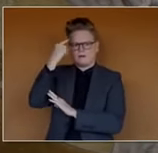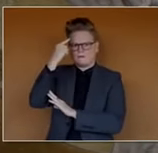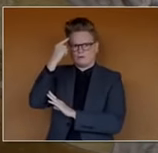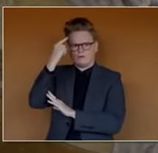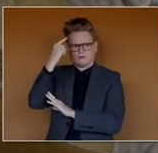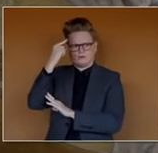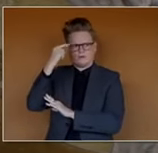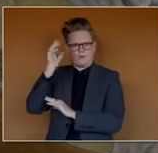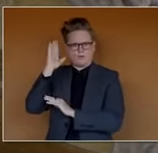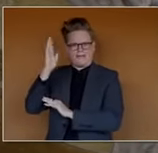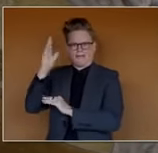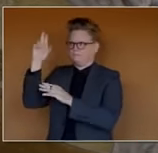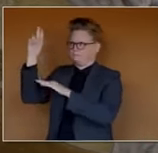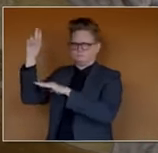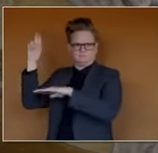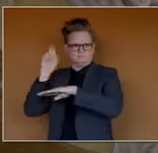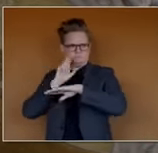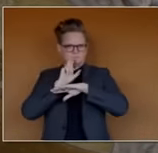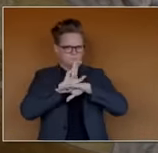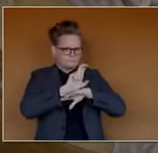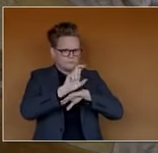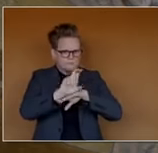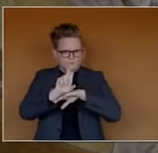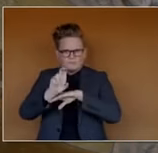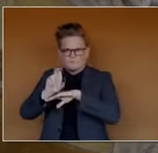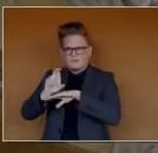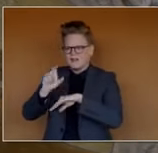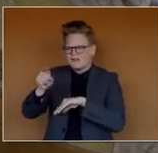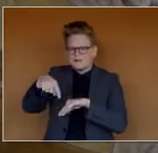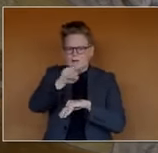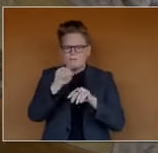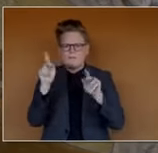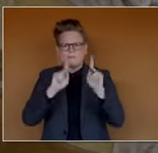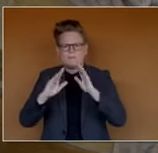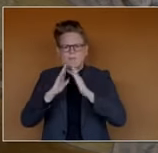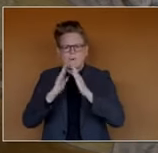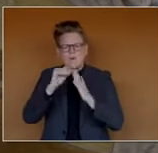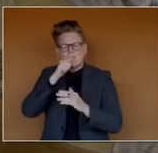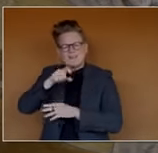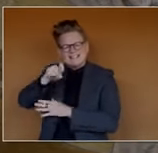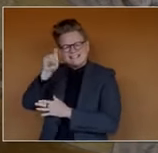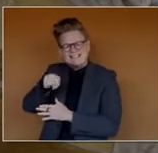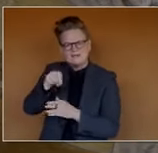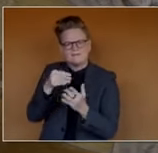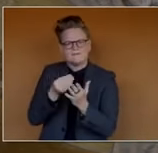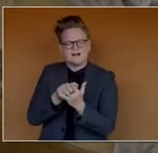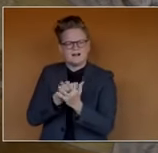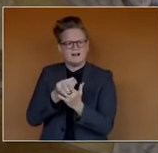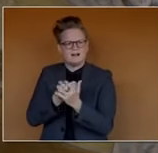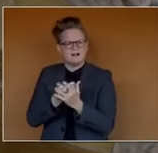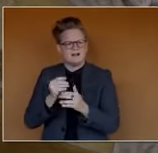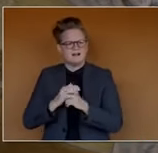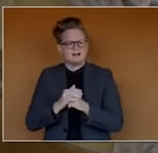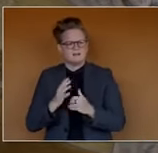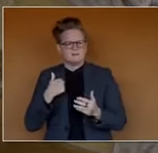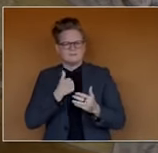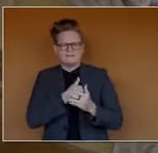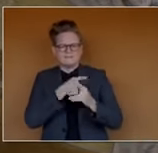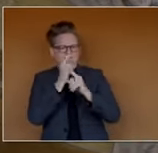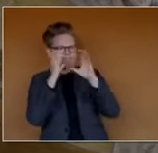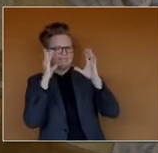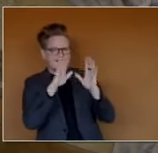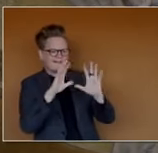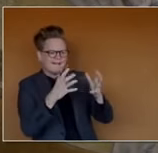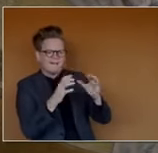most. And let us start by thinking of our families who have suffered so